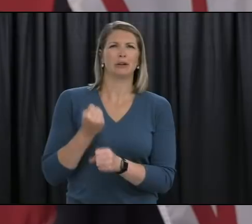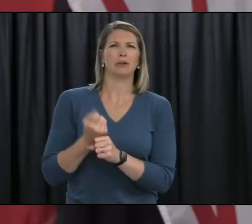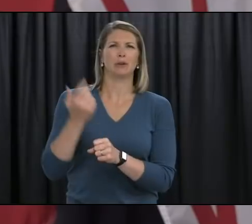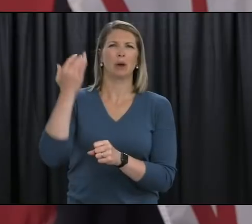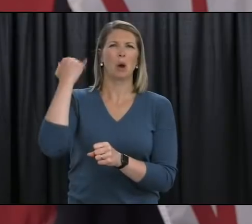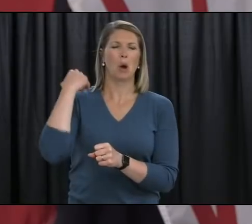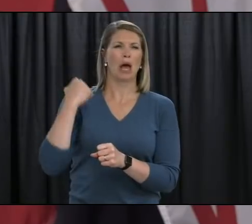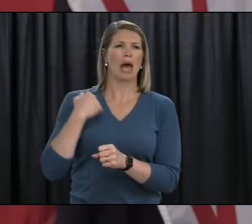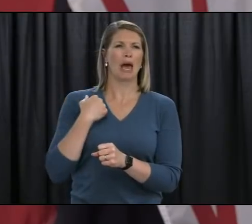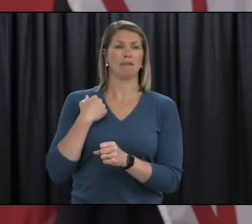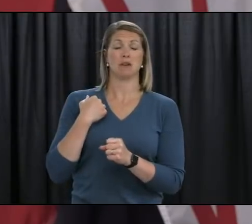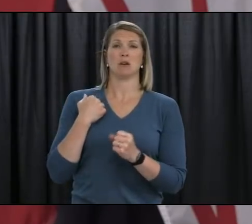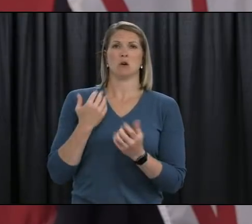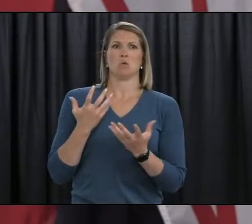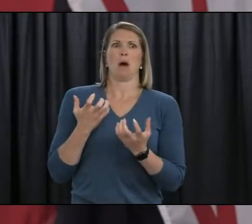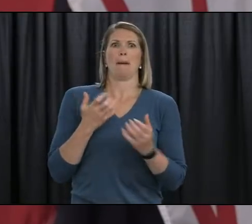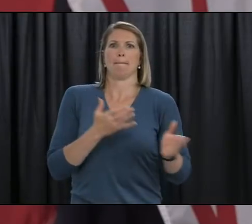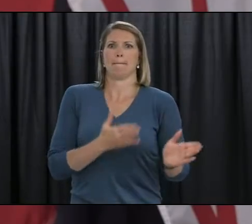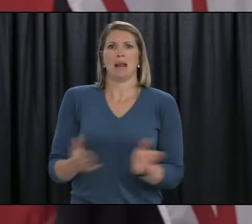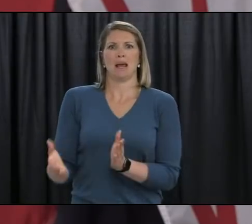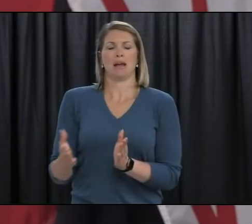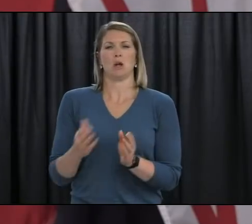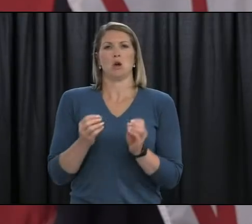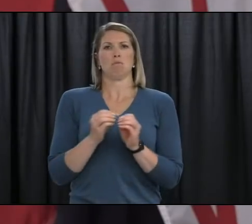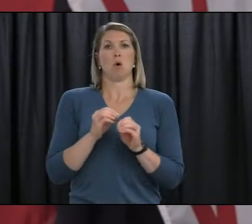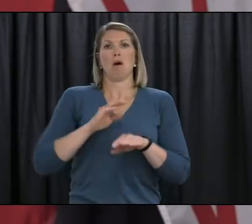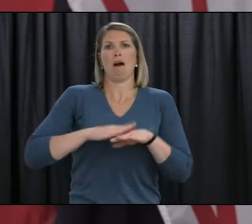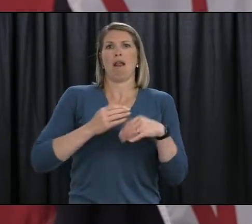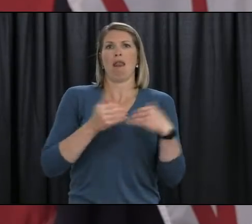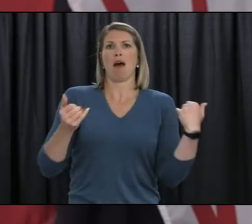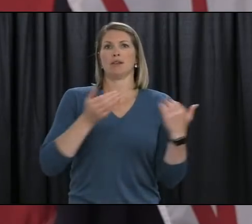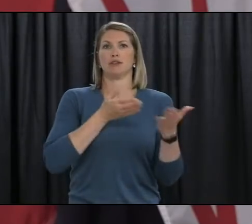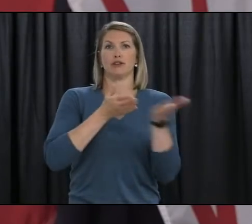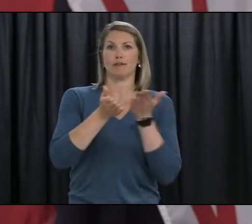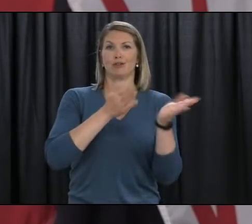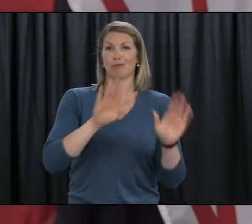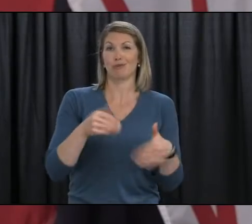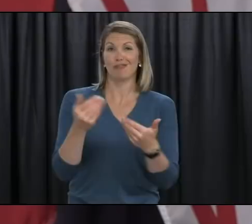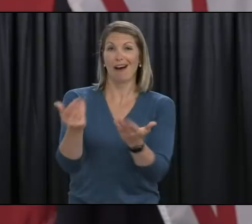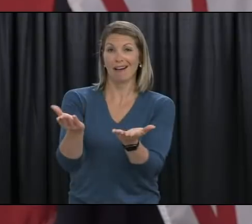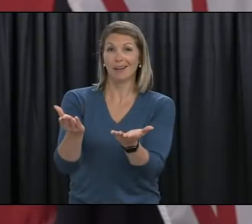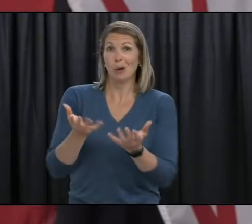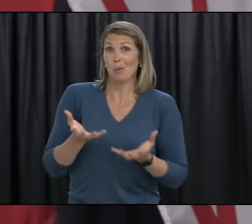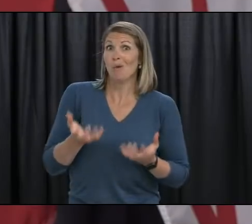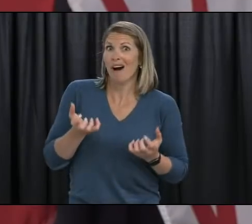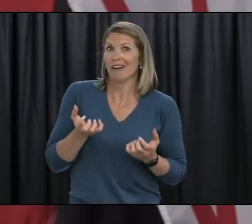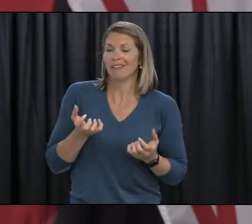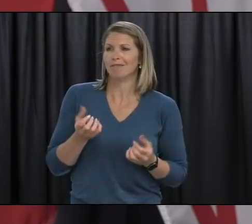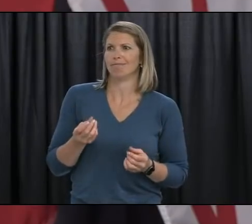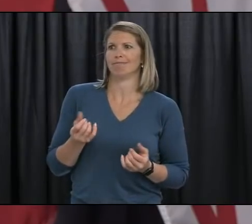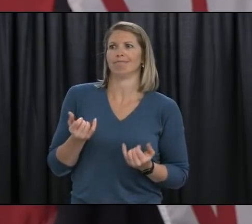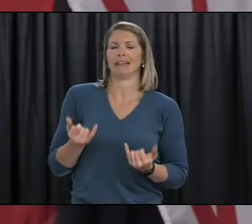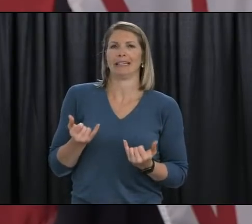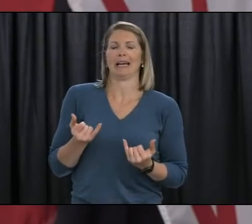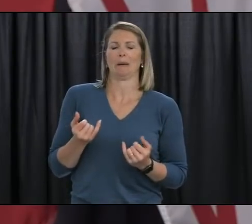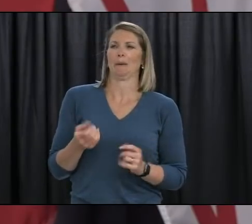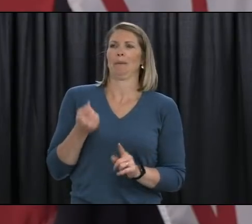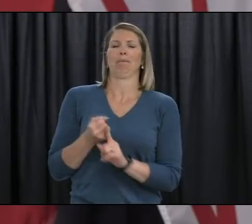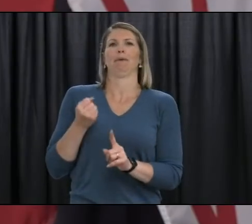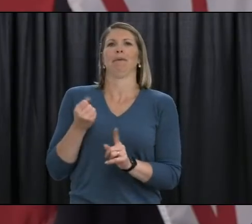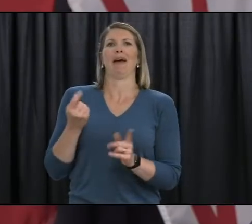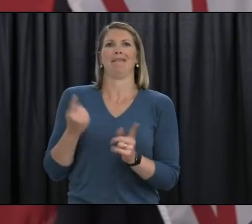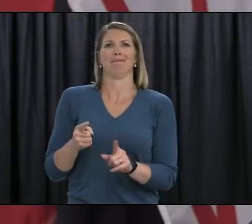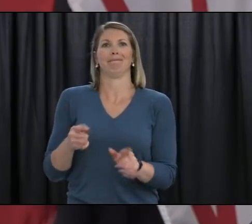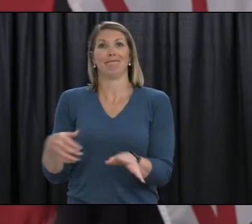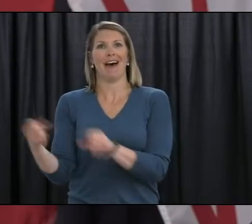place. We get more services online for people as part of regular programming. And right now, so the programs that we're seeing today,